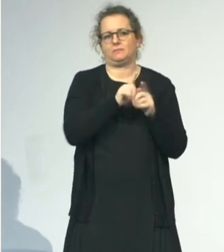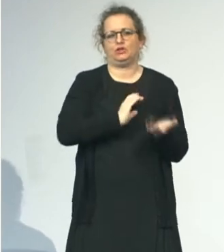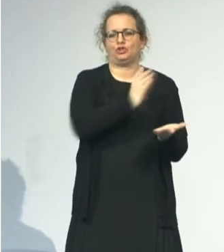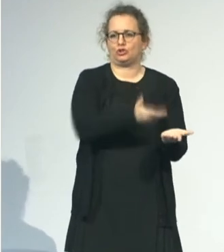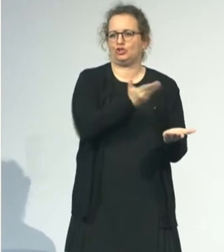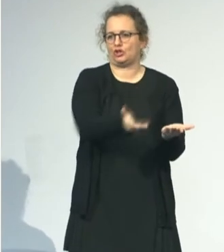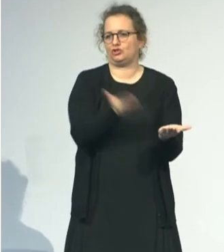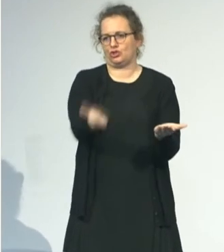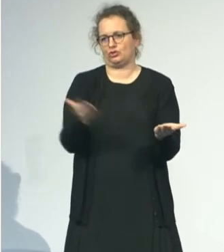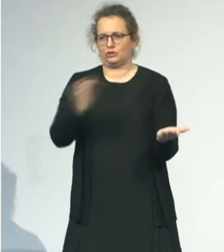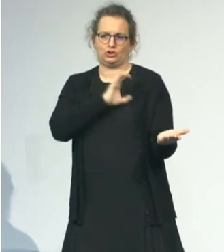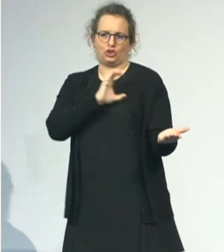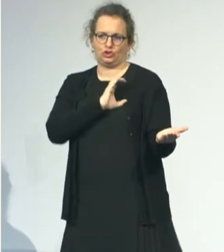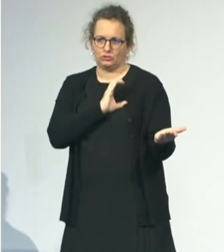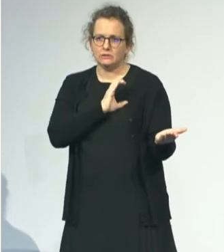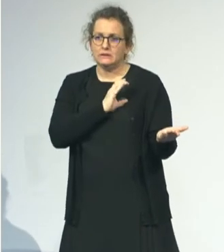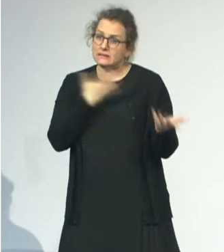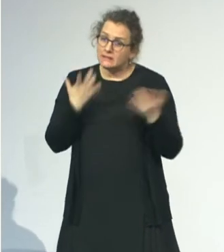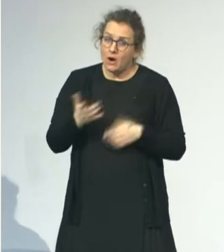And basically what we did is we took